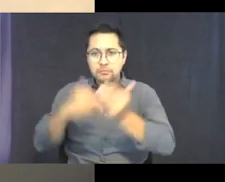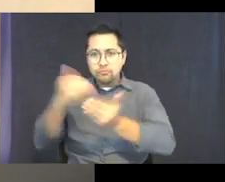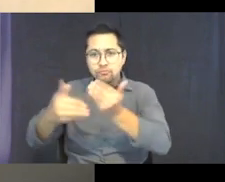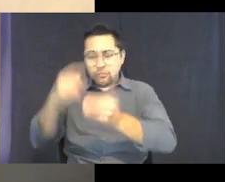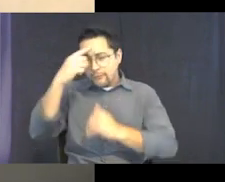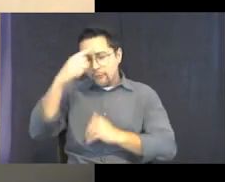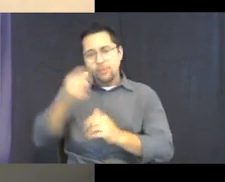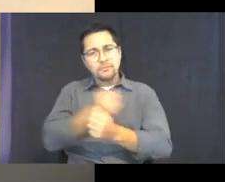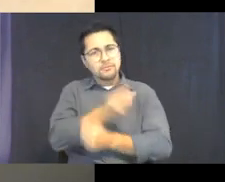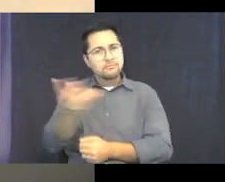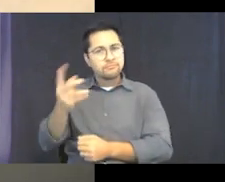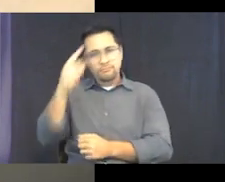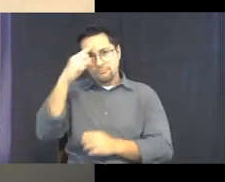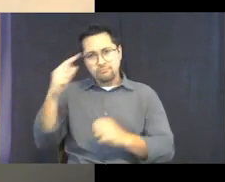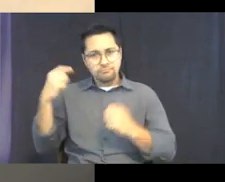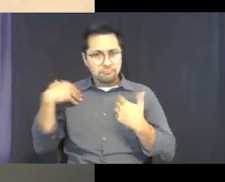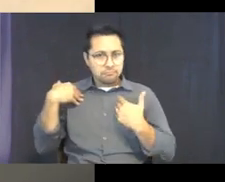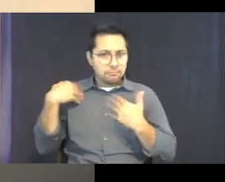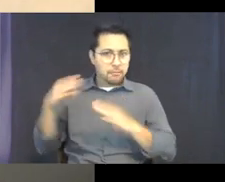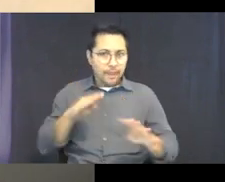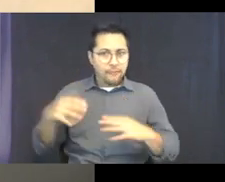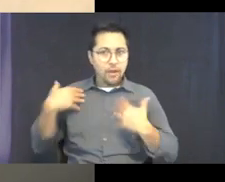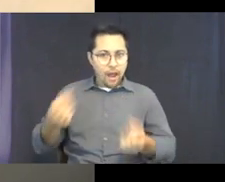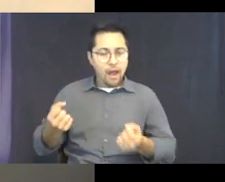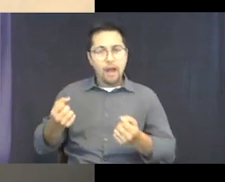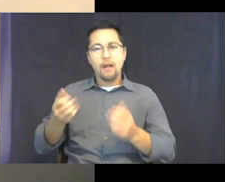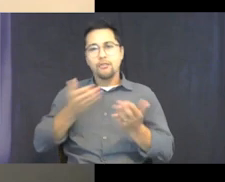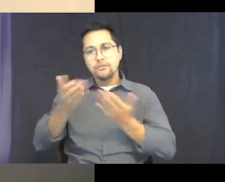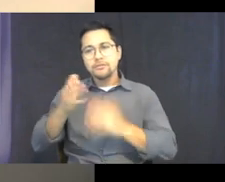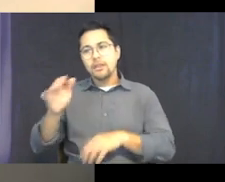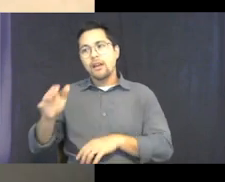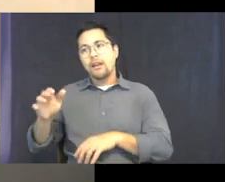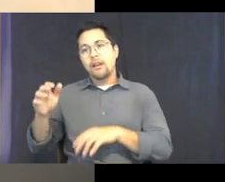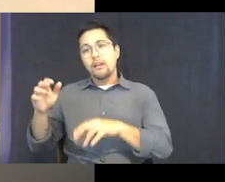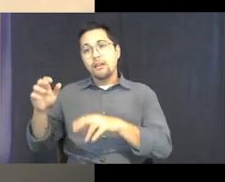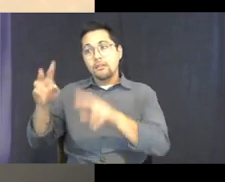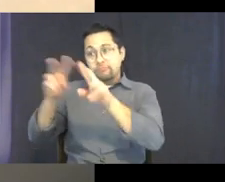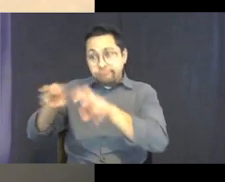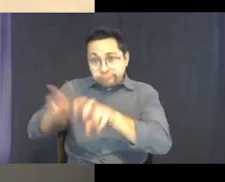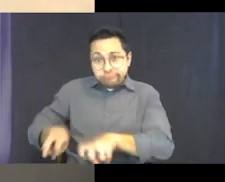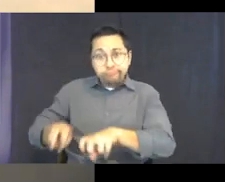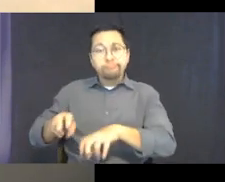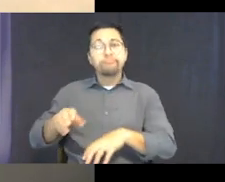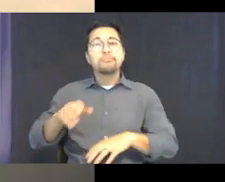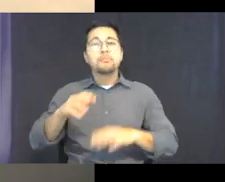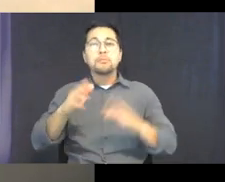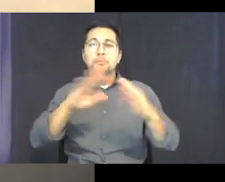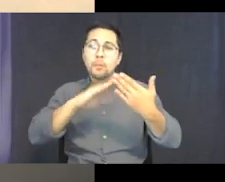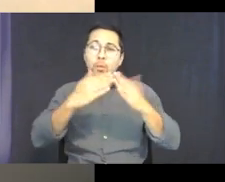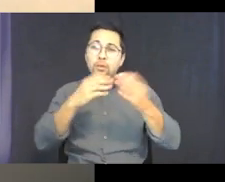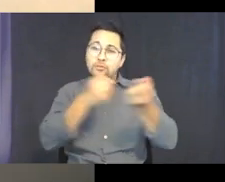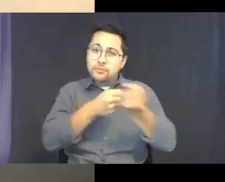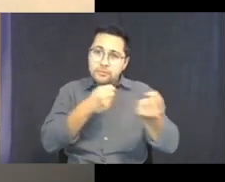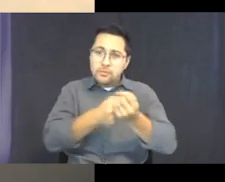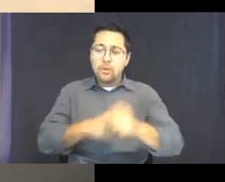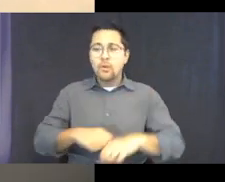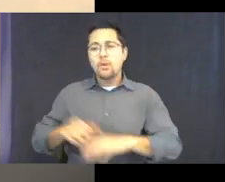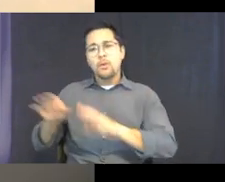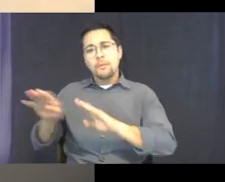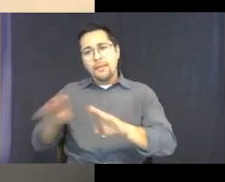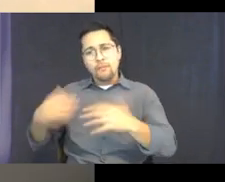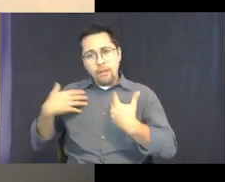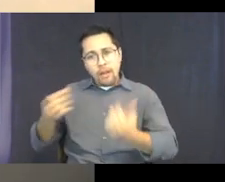behavioral health services, such as behavioral health assessment services, community support services, behavioral health